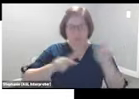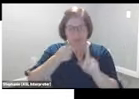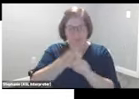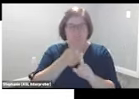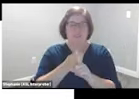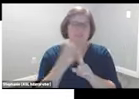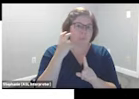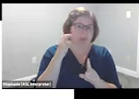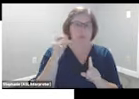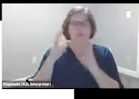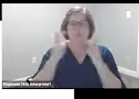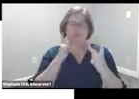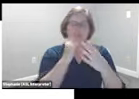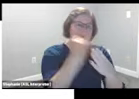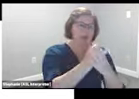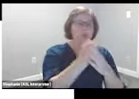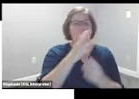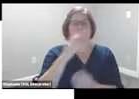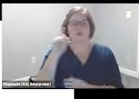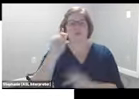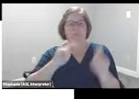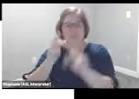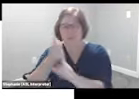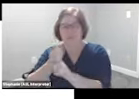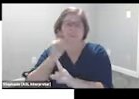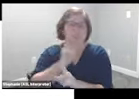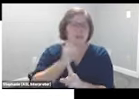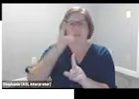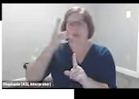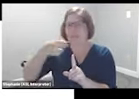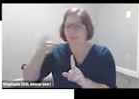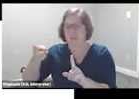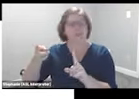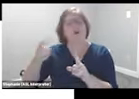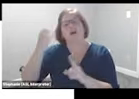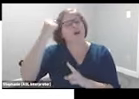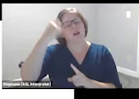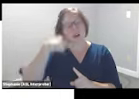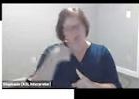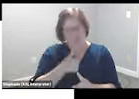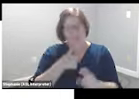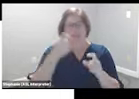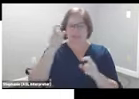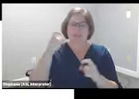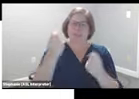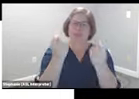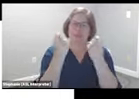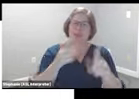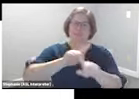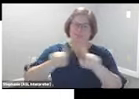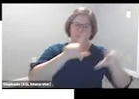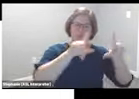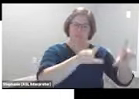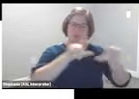visually impaired or individuals who are deaf or hard of hearing. However, multiple frames of reference really need to be taken into